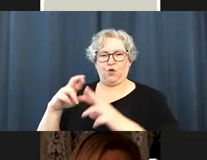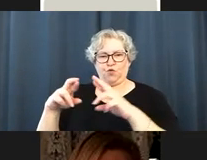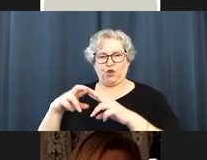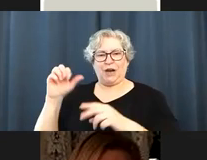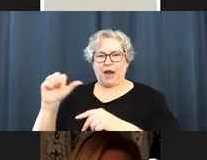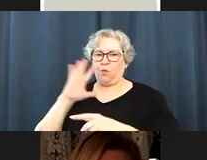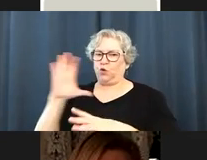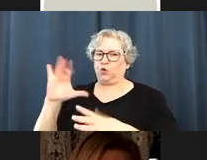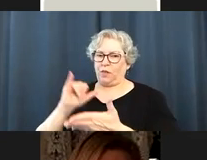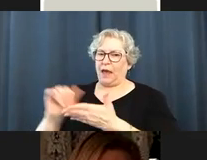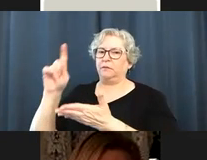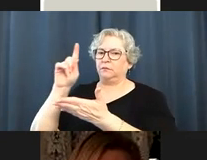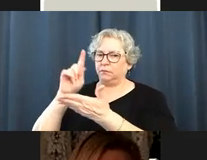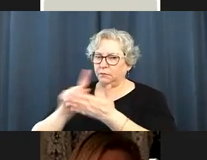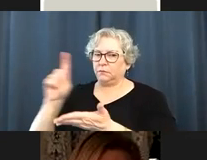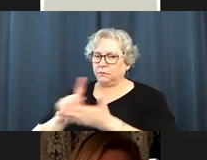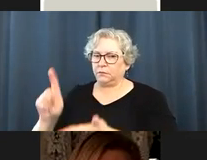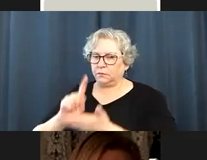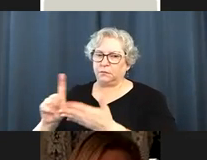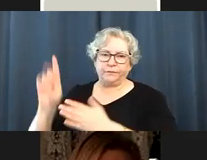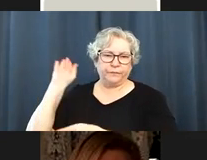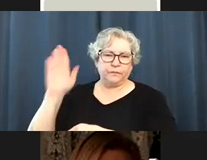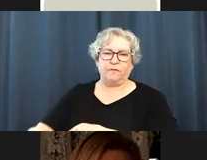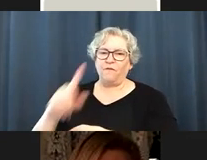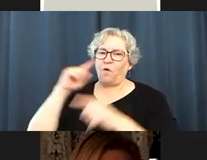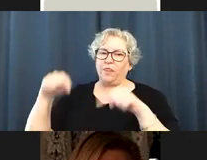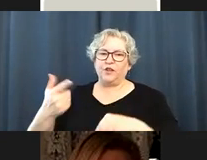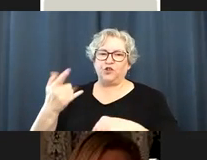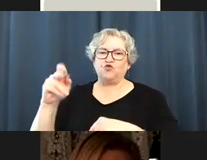throughout the life of the grant.